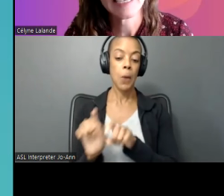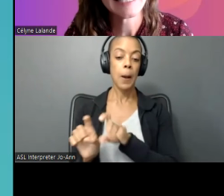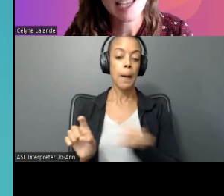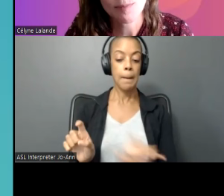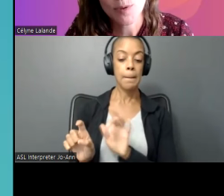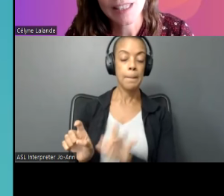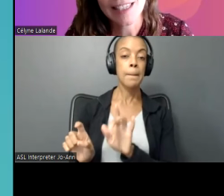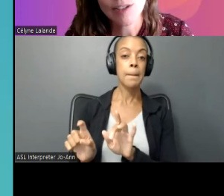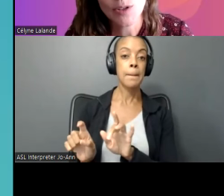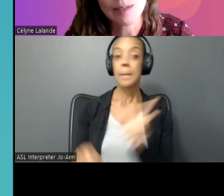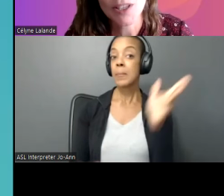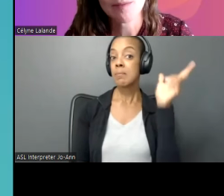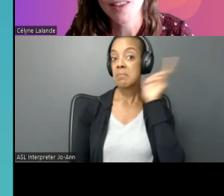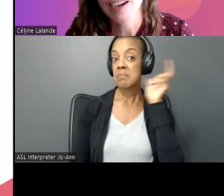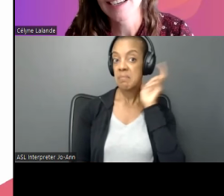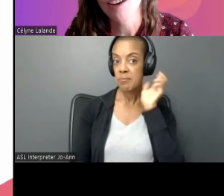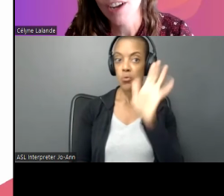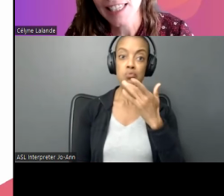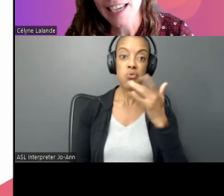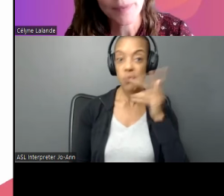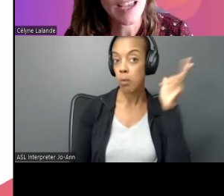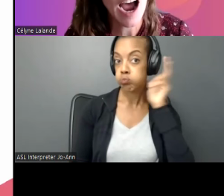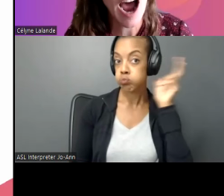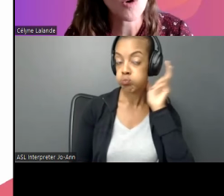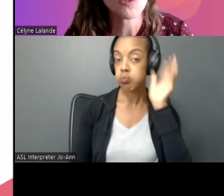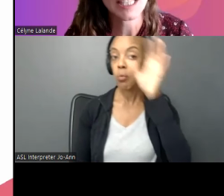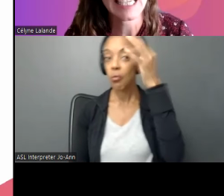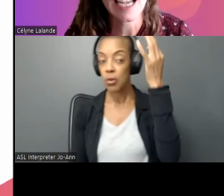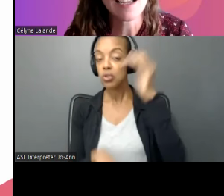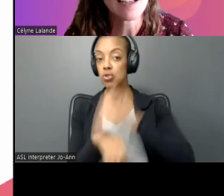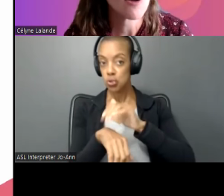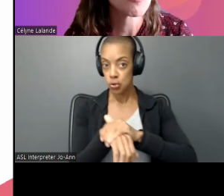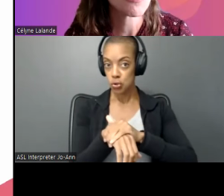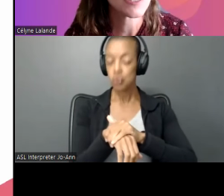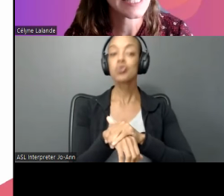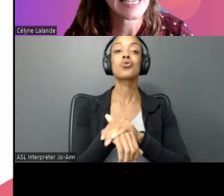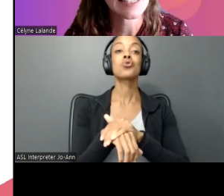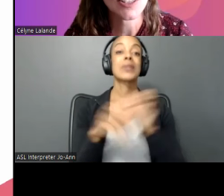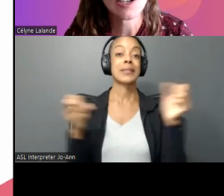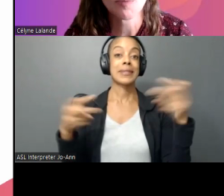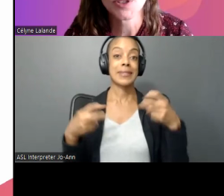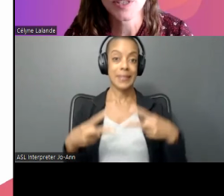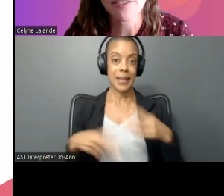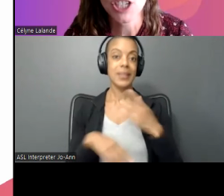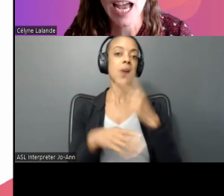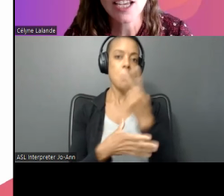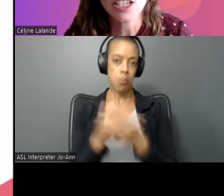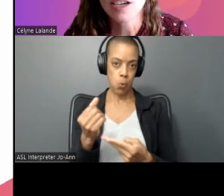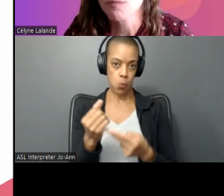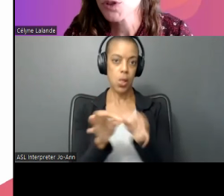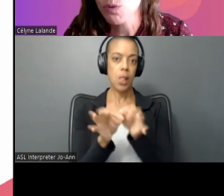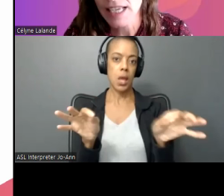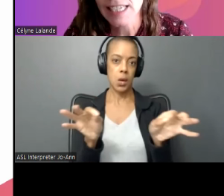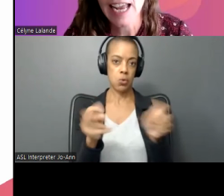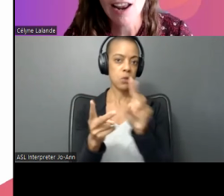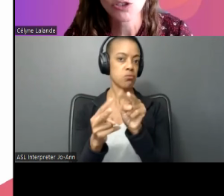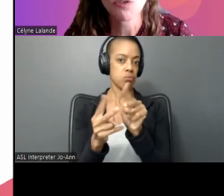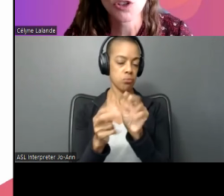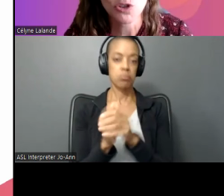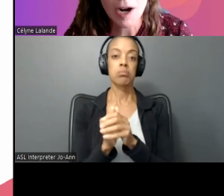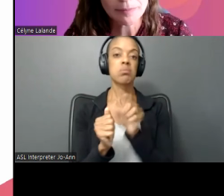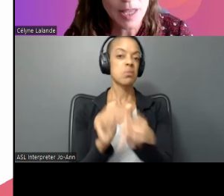listen to the webinar in the language of your choice, the slides are available in English and in French, and you can choose